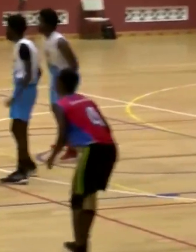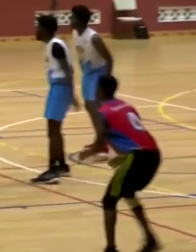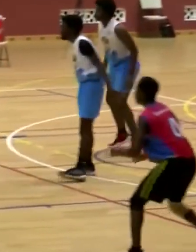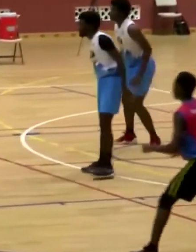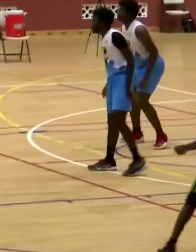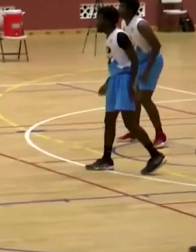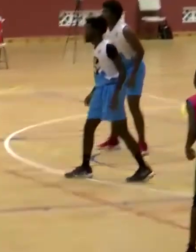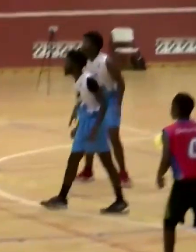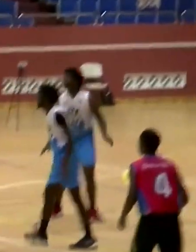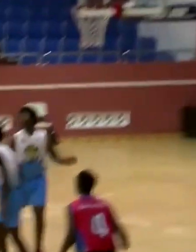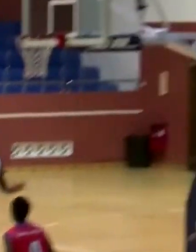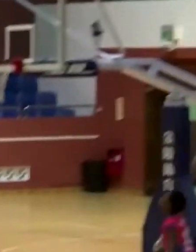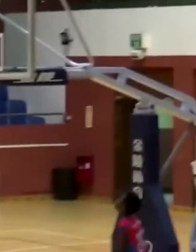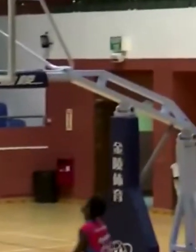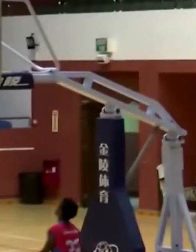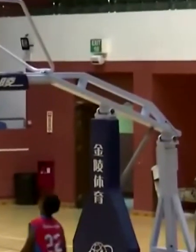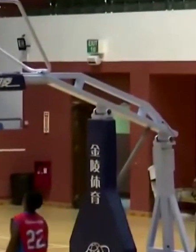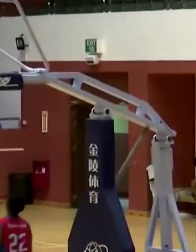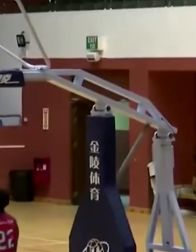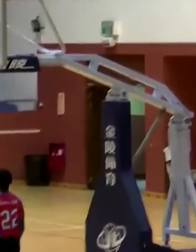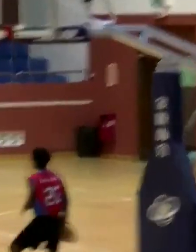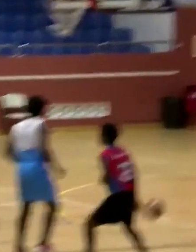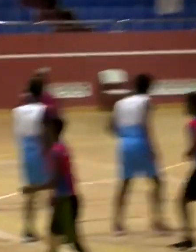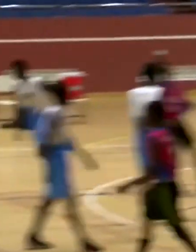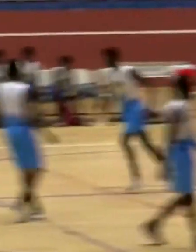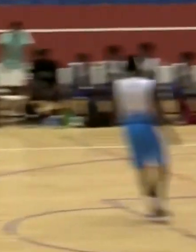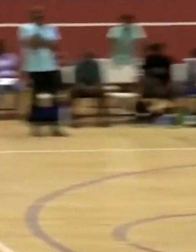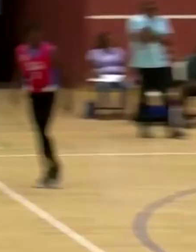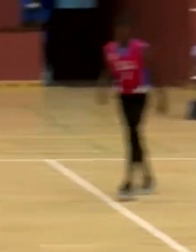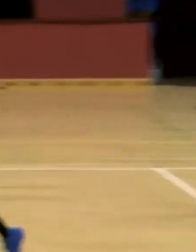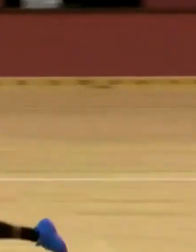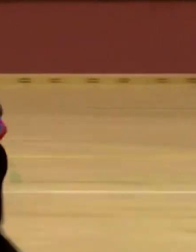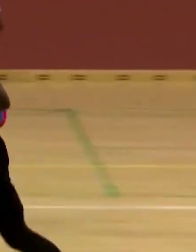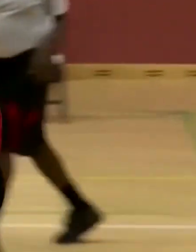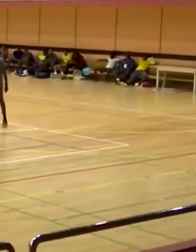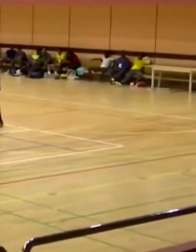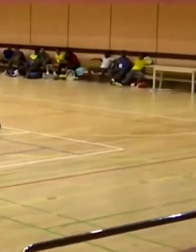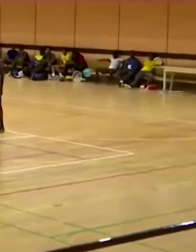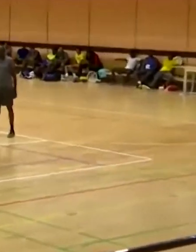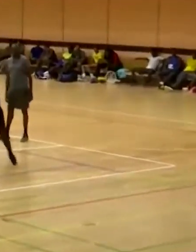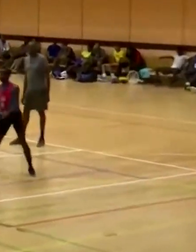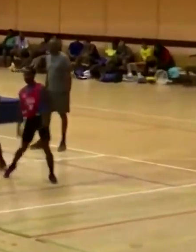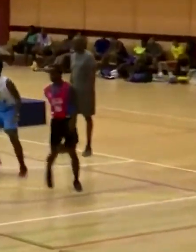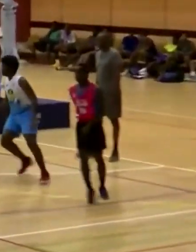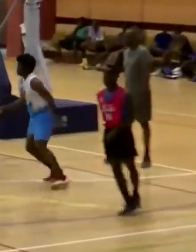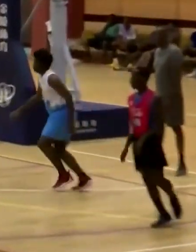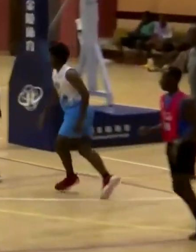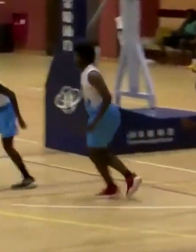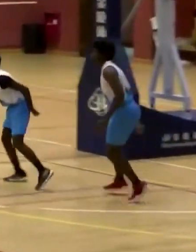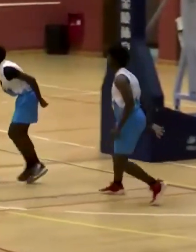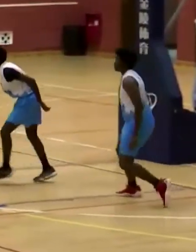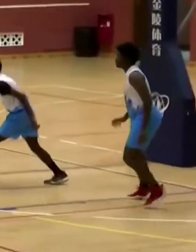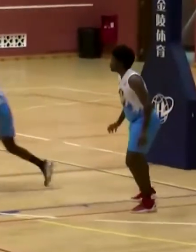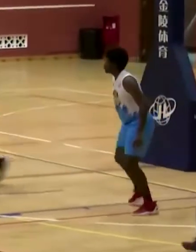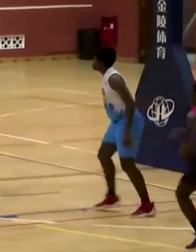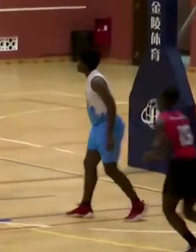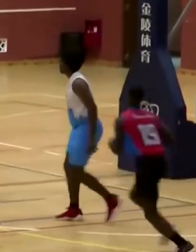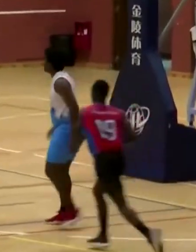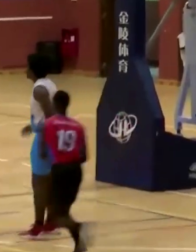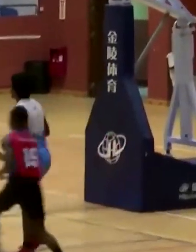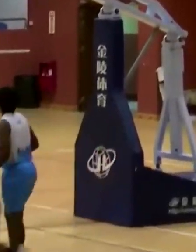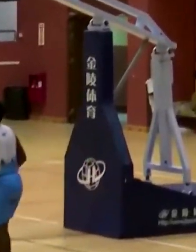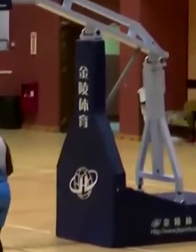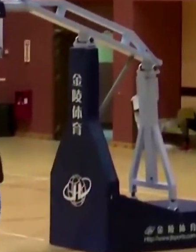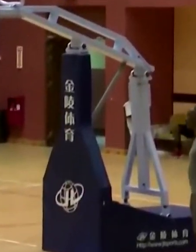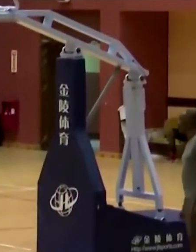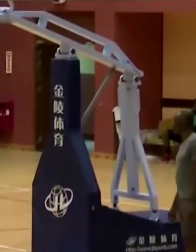his own hands, sinking this one from downtown. Bulls with some quick passes, finding Taylor once more, drives and